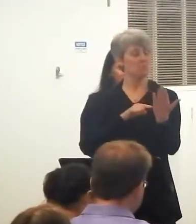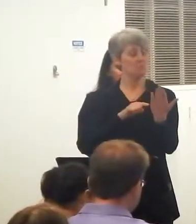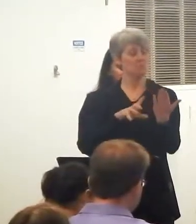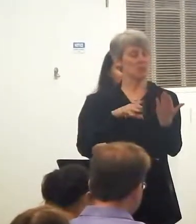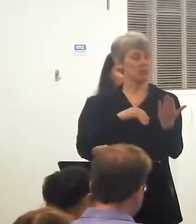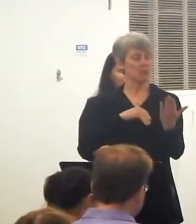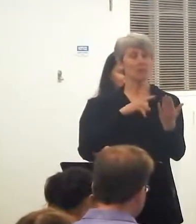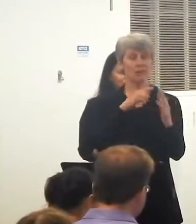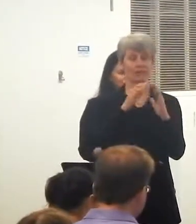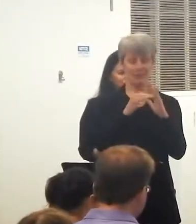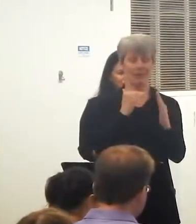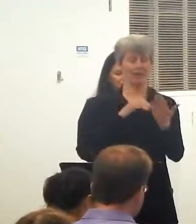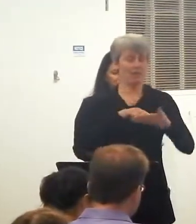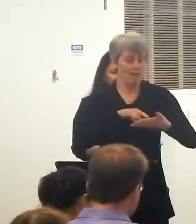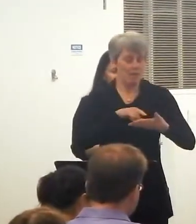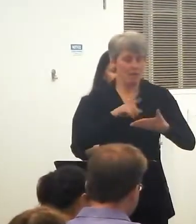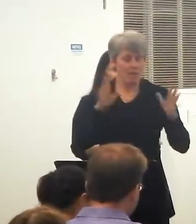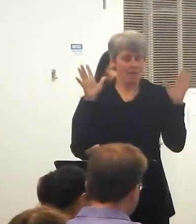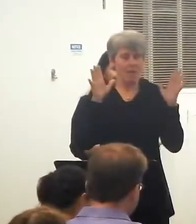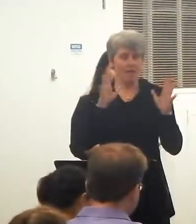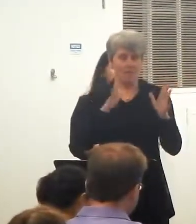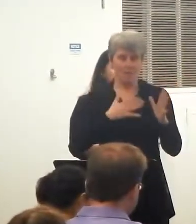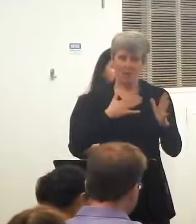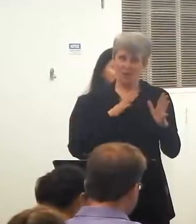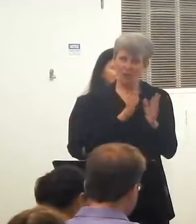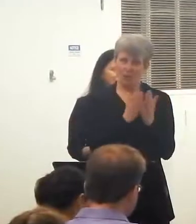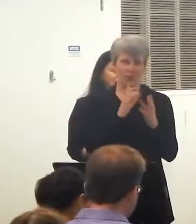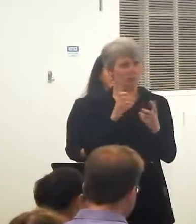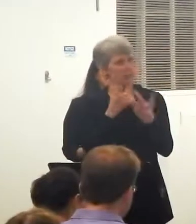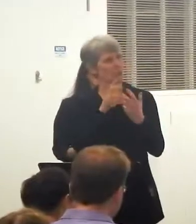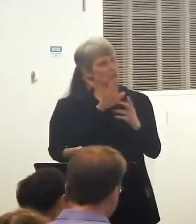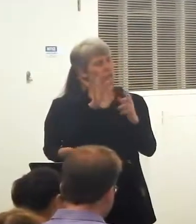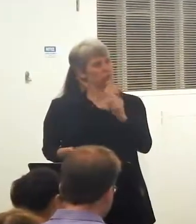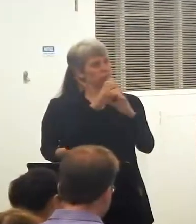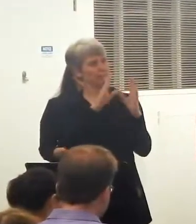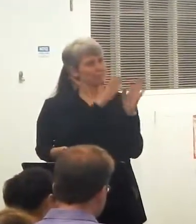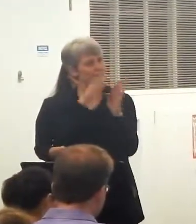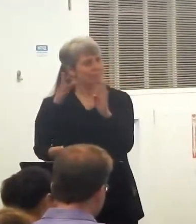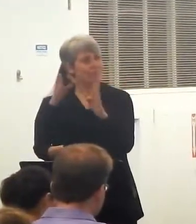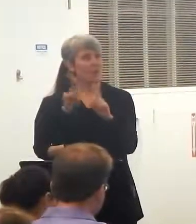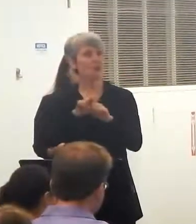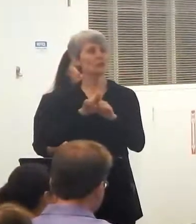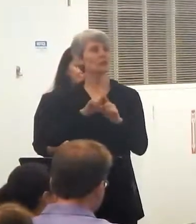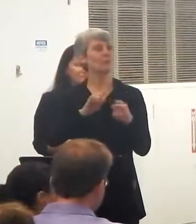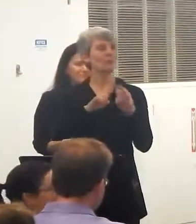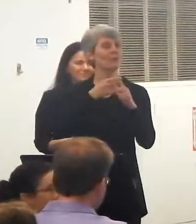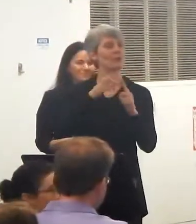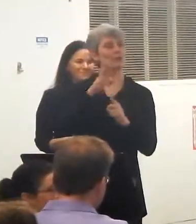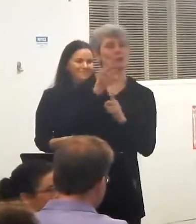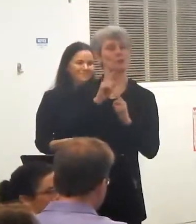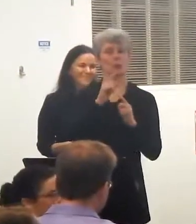thrilled that my book found a home with them. To my friends and family, especially Richard, who's here making a little video,